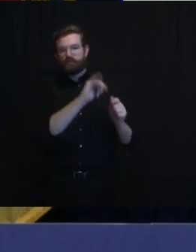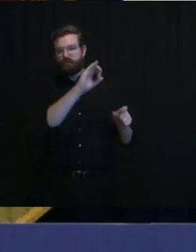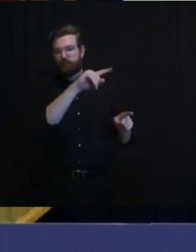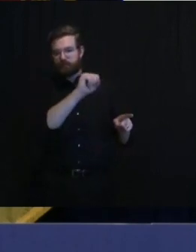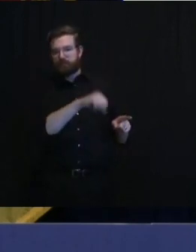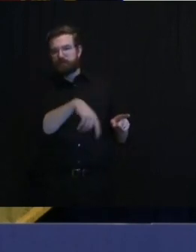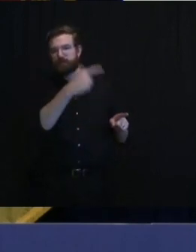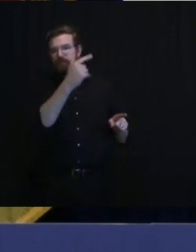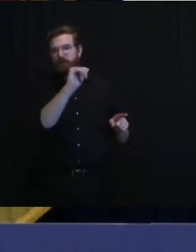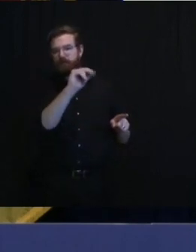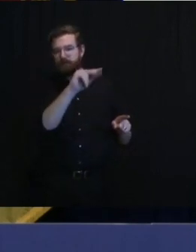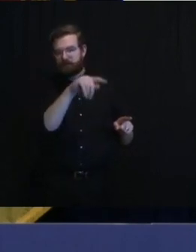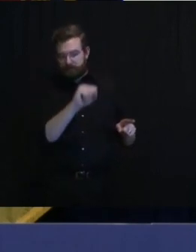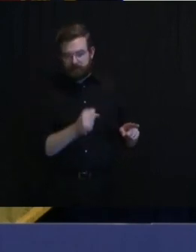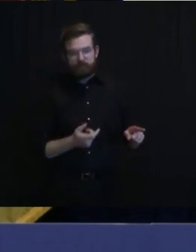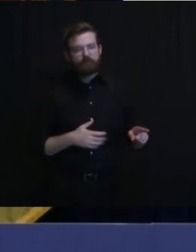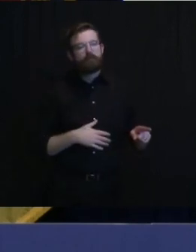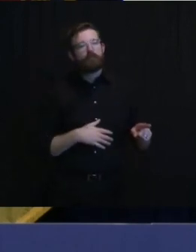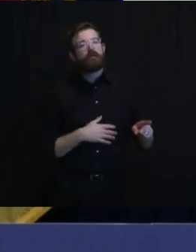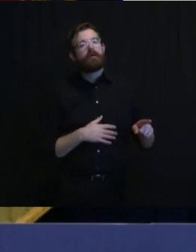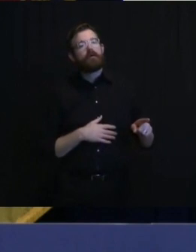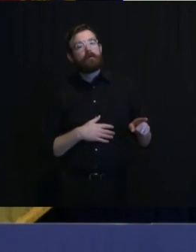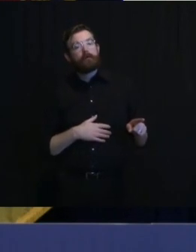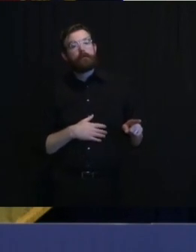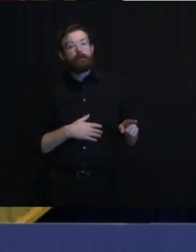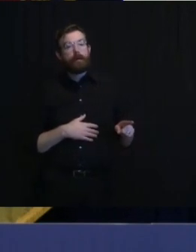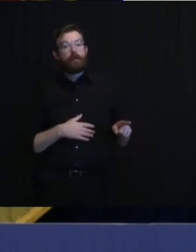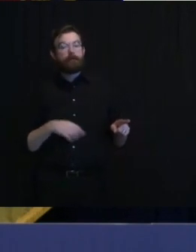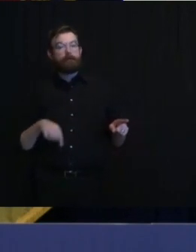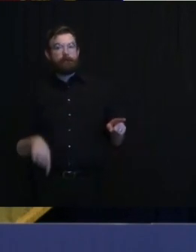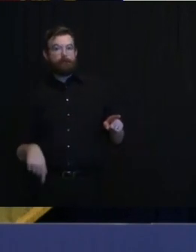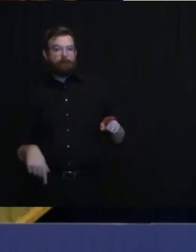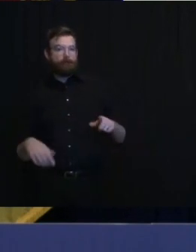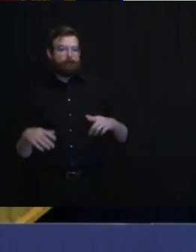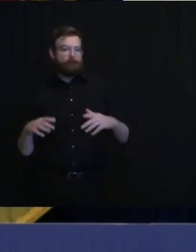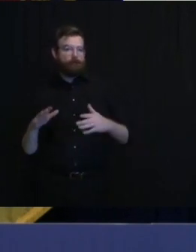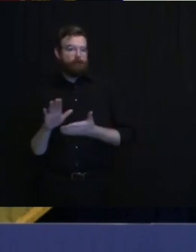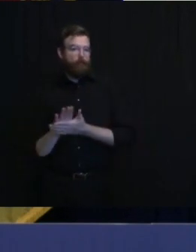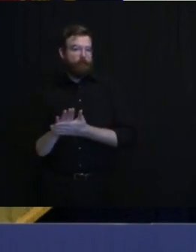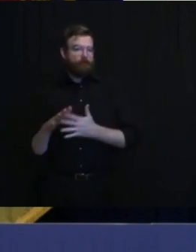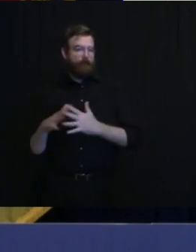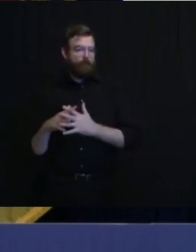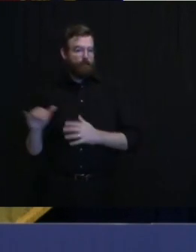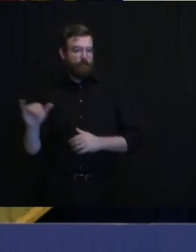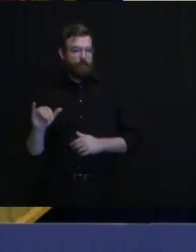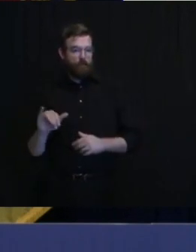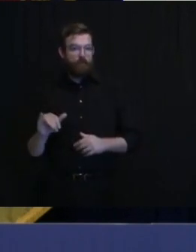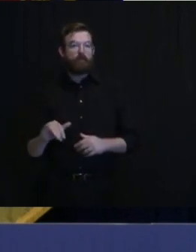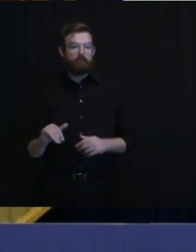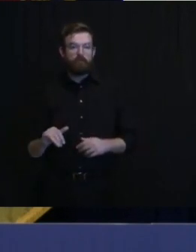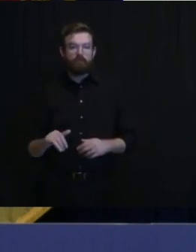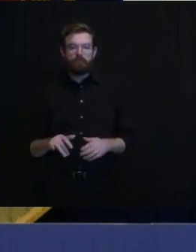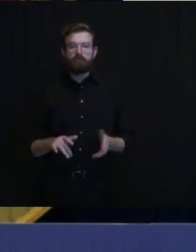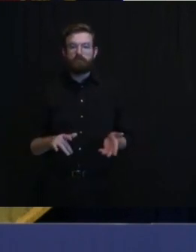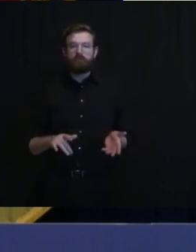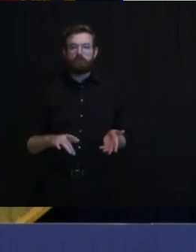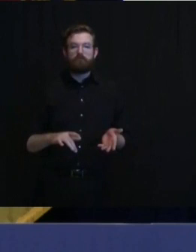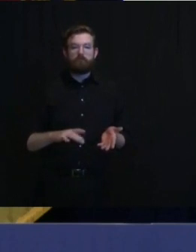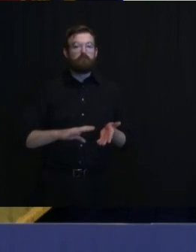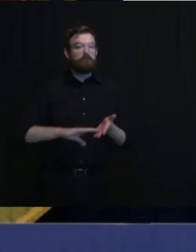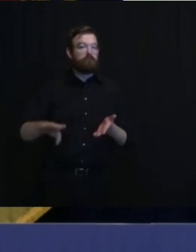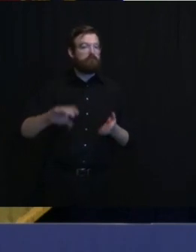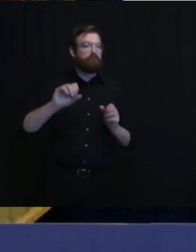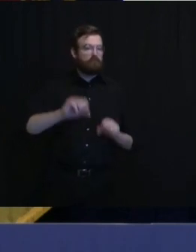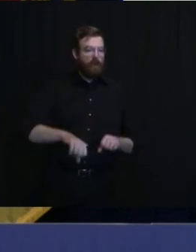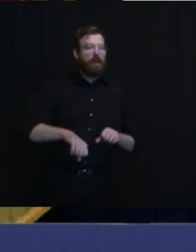expect testing, and if anyone is symptomatic or is certainly COVID positive, they shouldn't be getting on the plane to come here in the